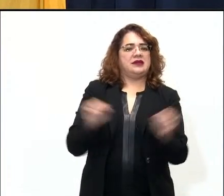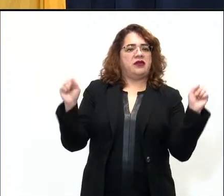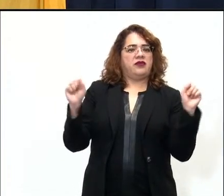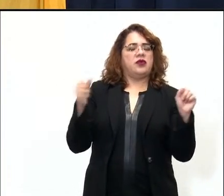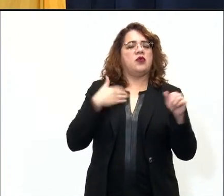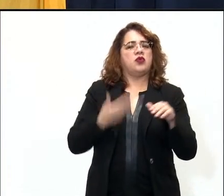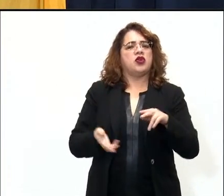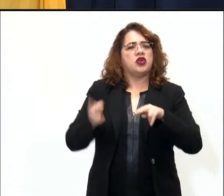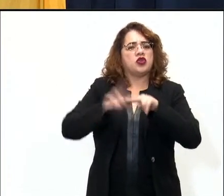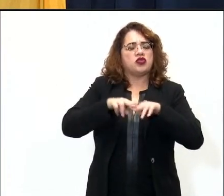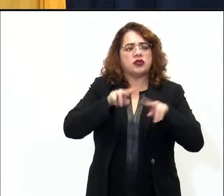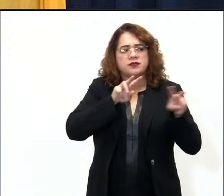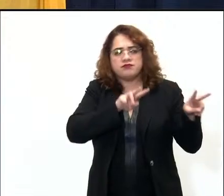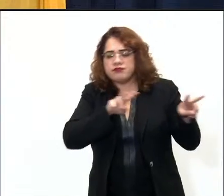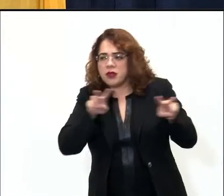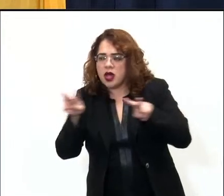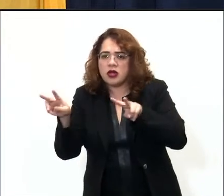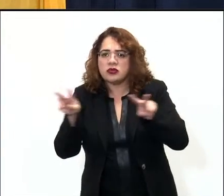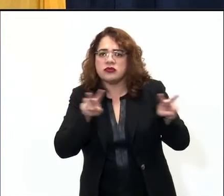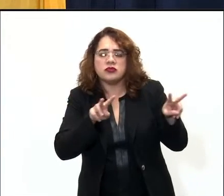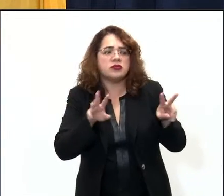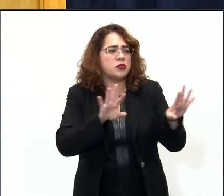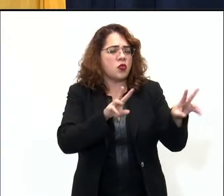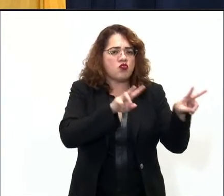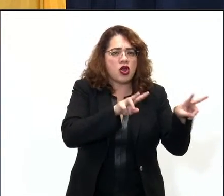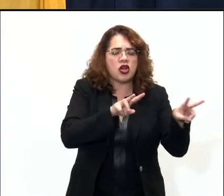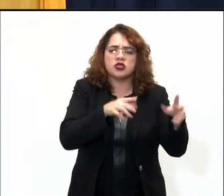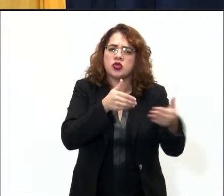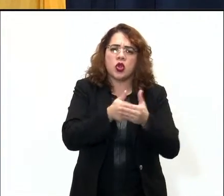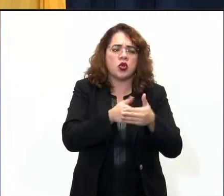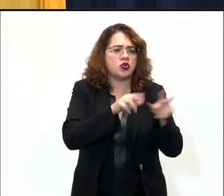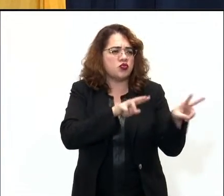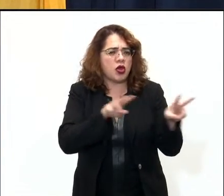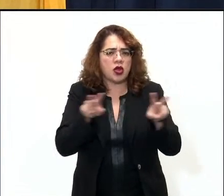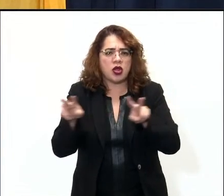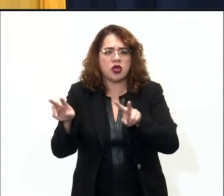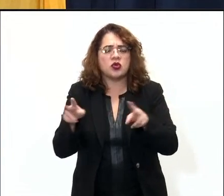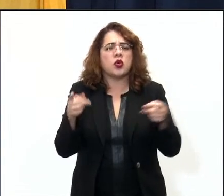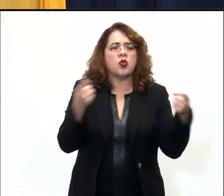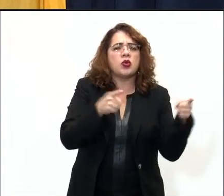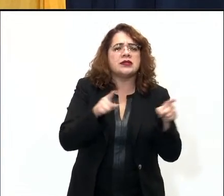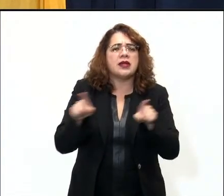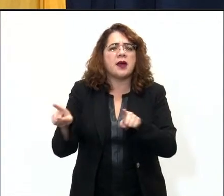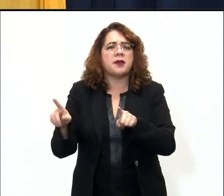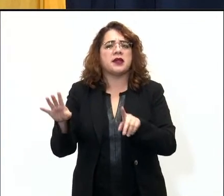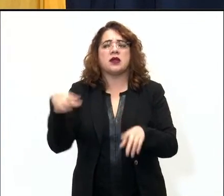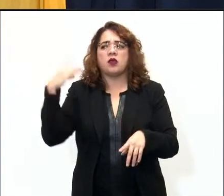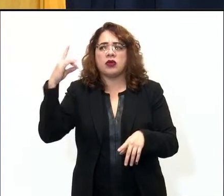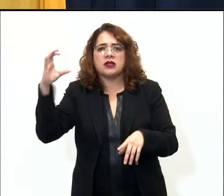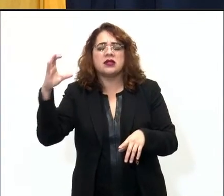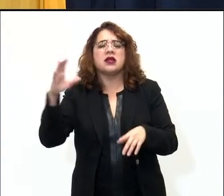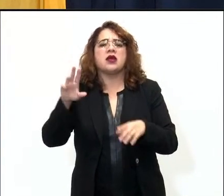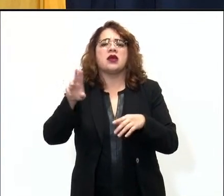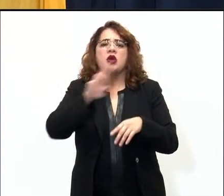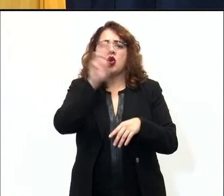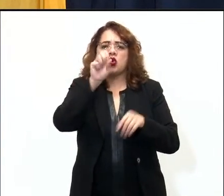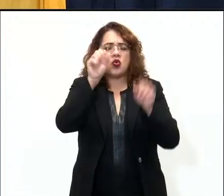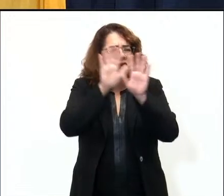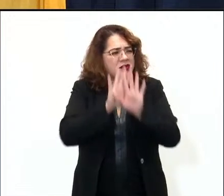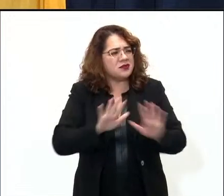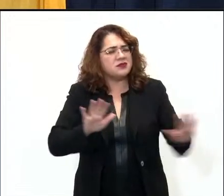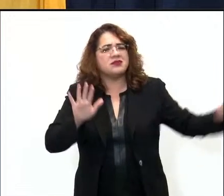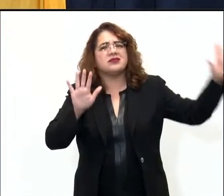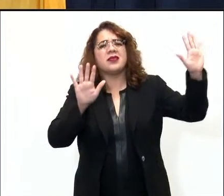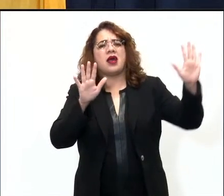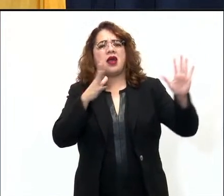increased our monitoring presence, and we are closely watching not just what's happening here, but also what's happening in D.C. and across the country. So that